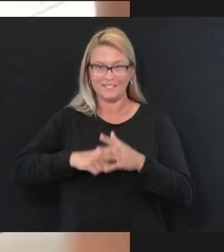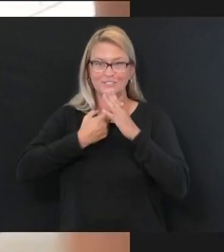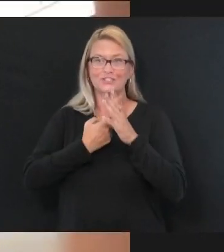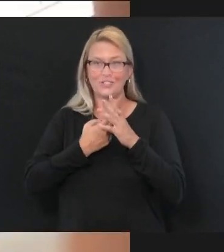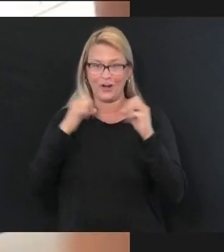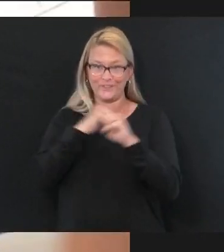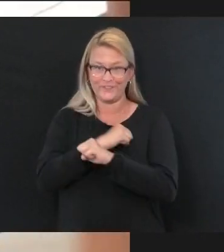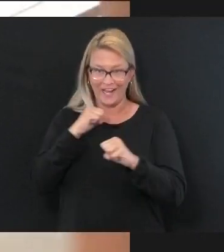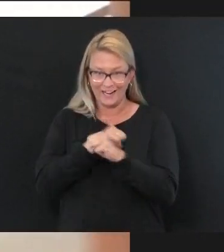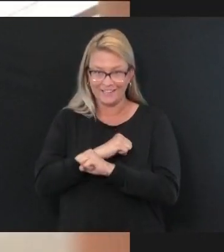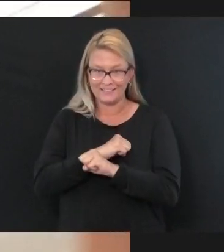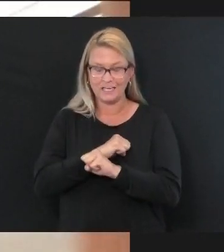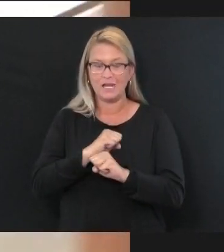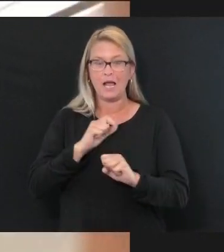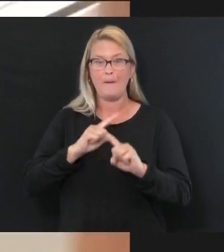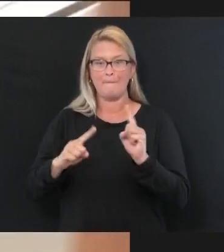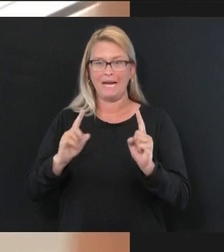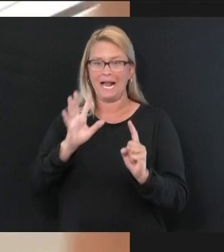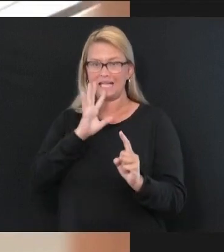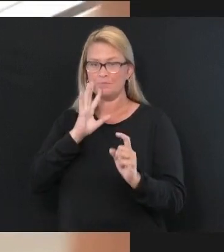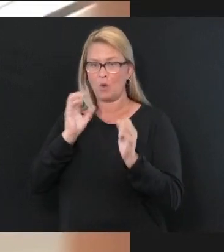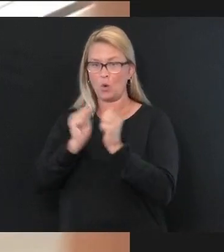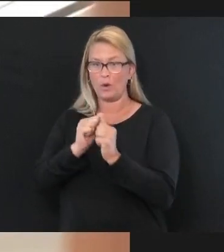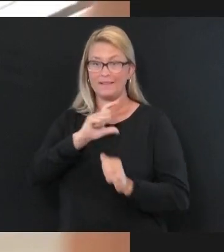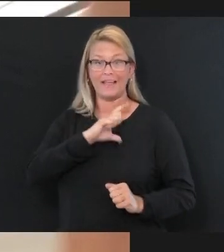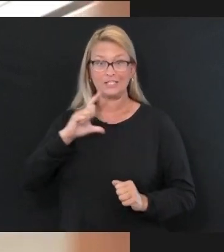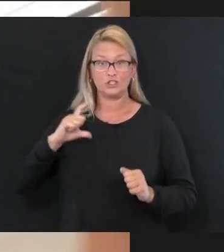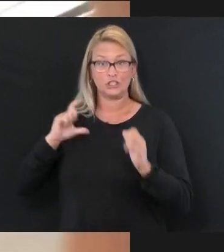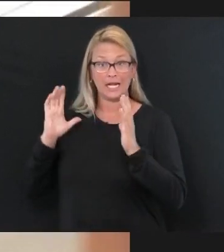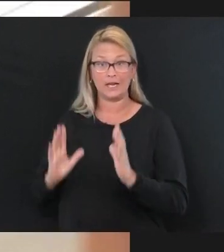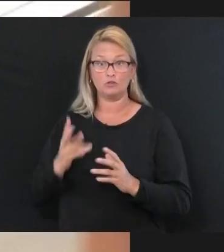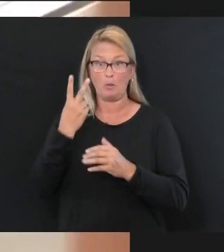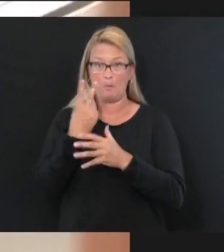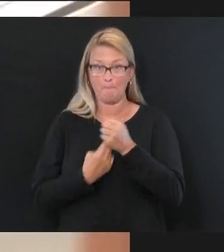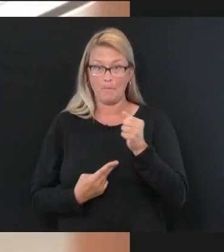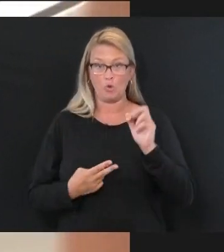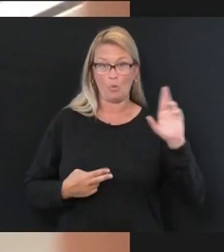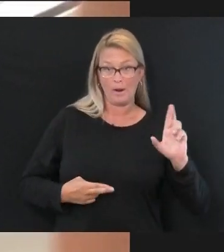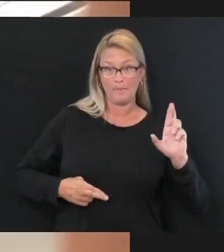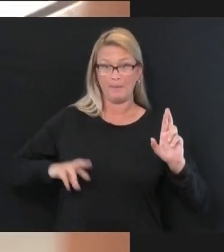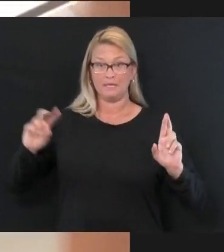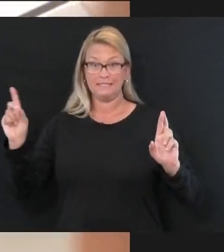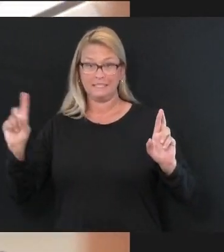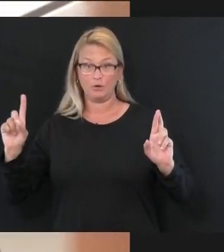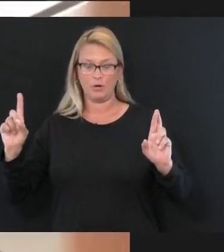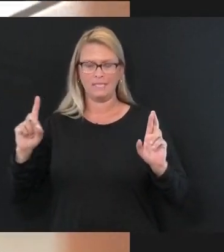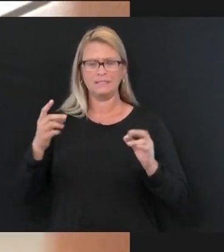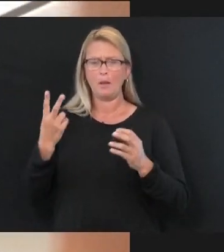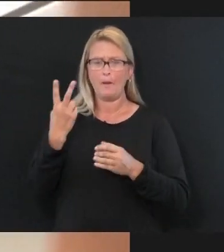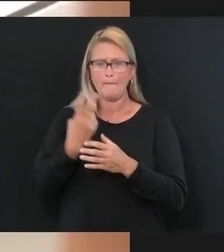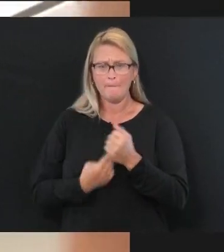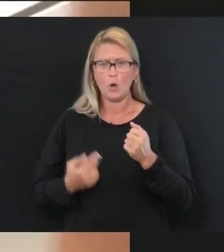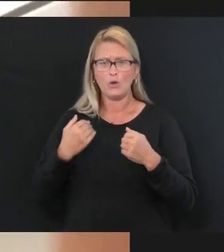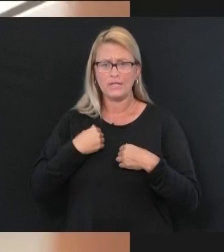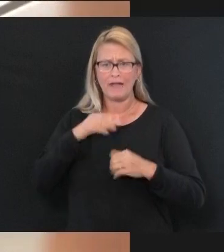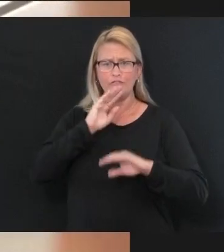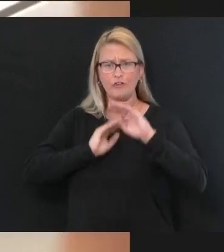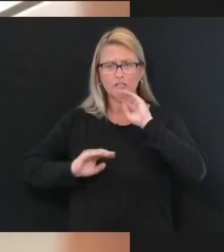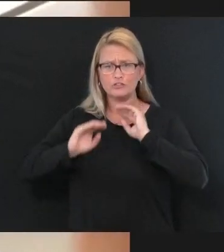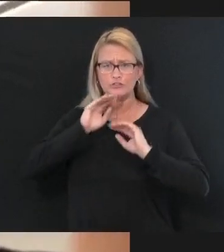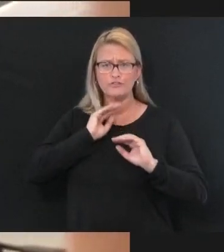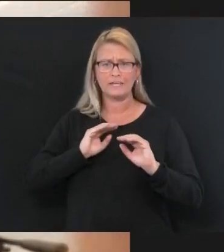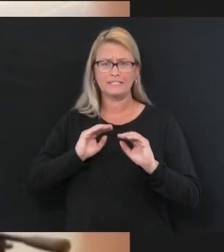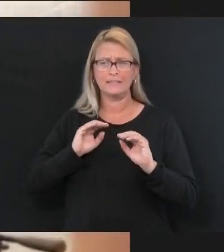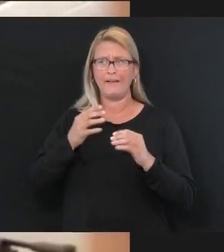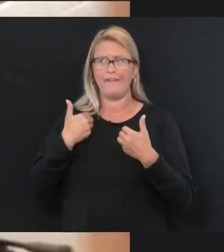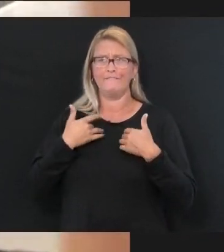consult with a number of legislators this morning from both parties, and all of them expressed frustration that they feel they're being left out